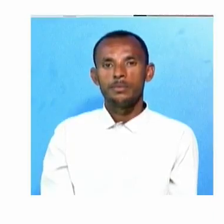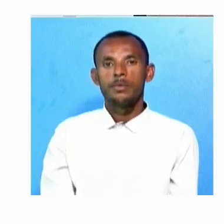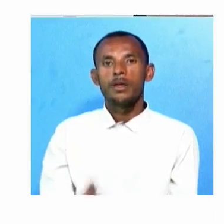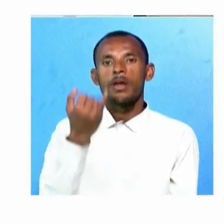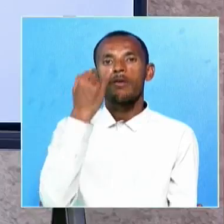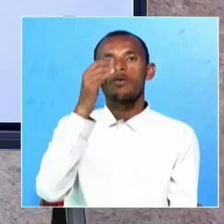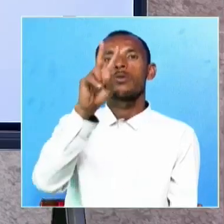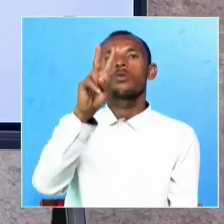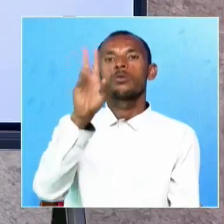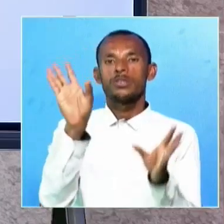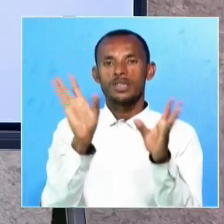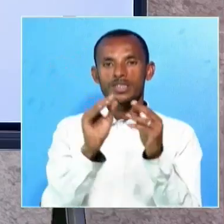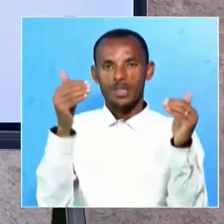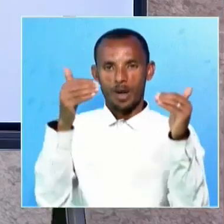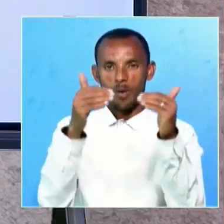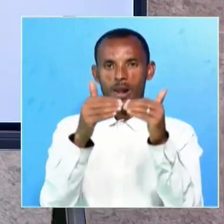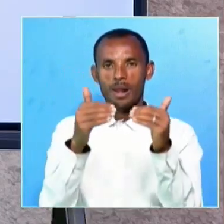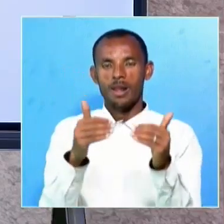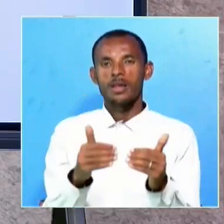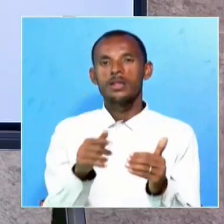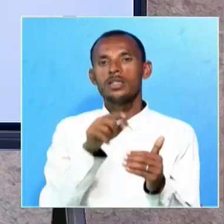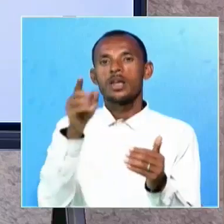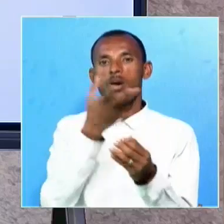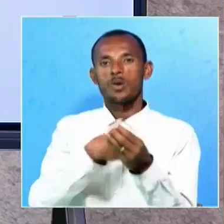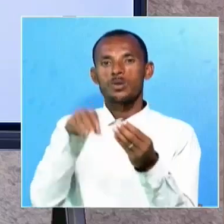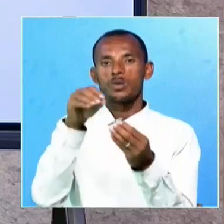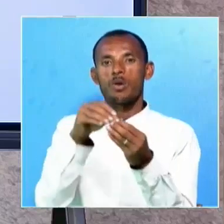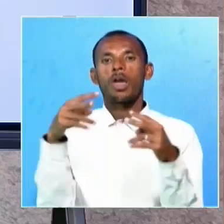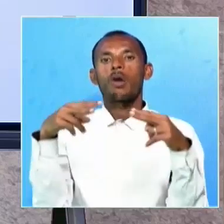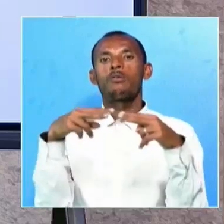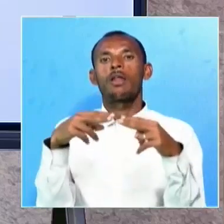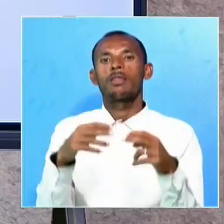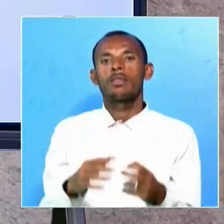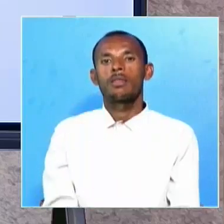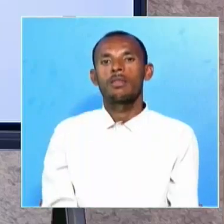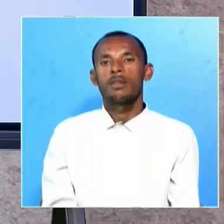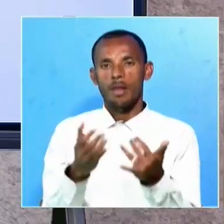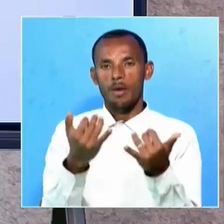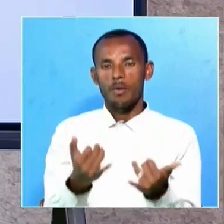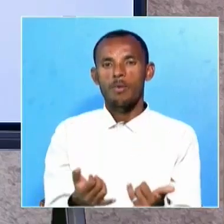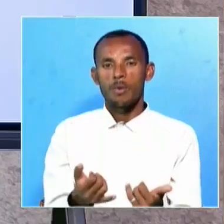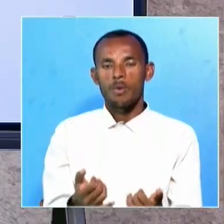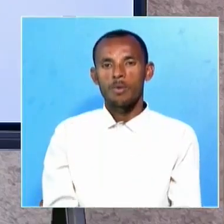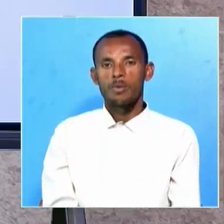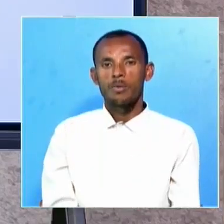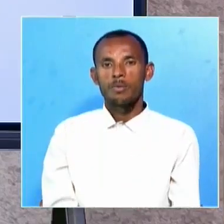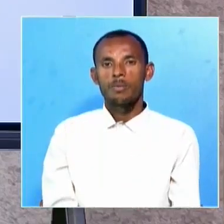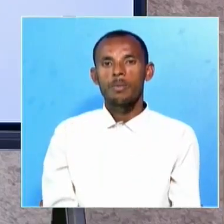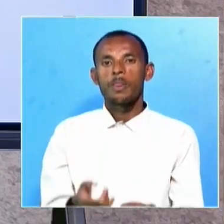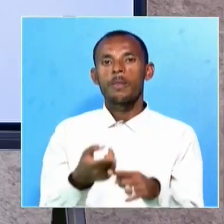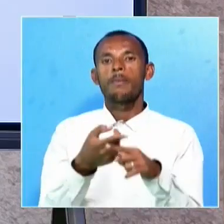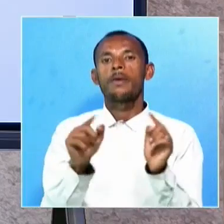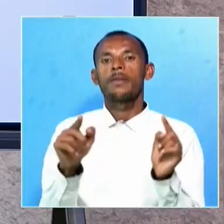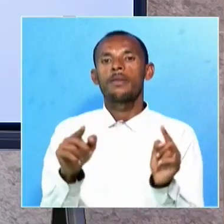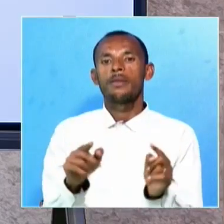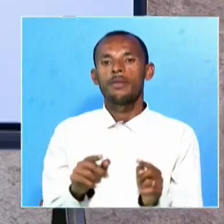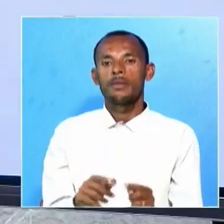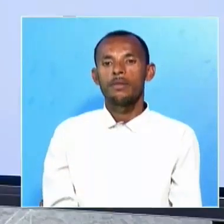If two sets equal, they are equivalent. Now, but